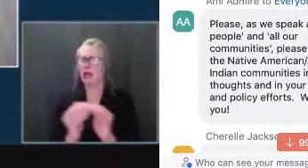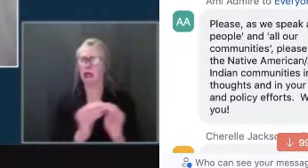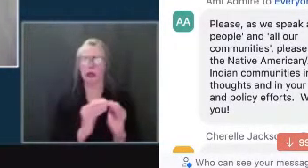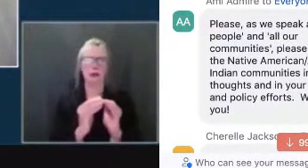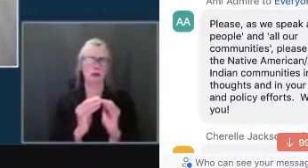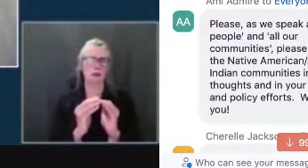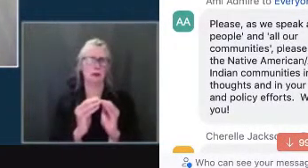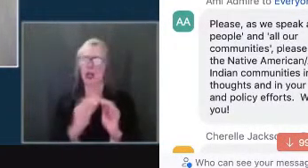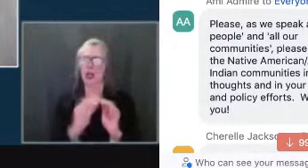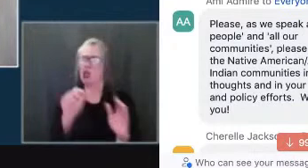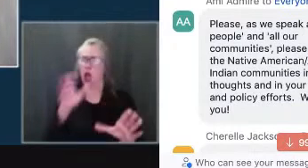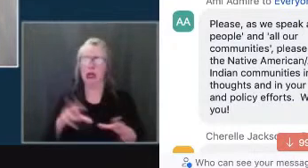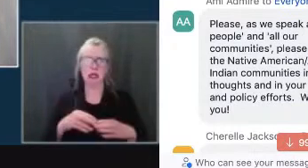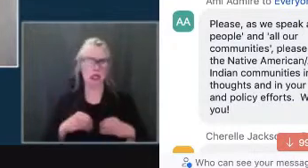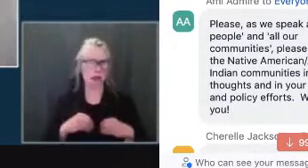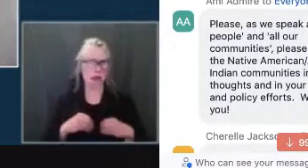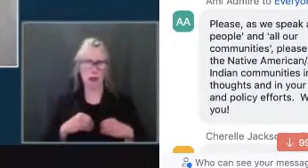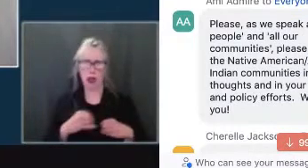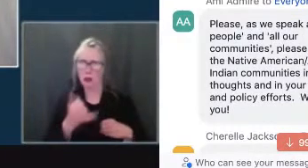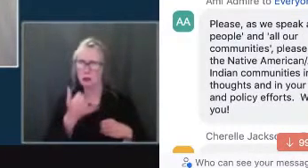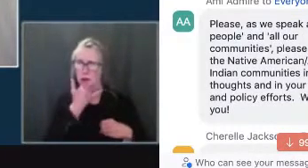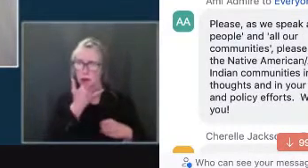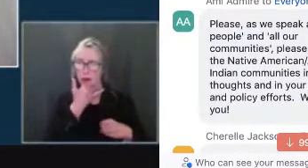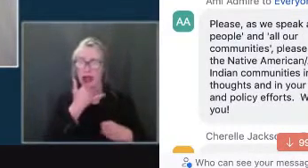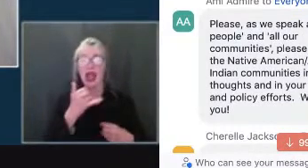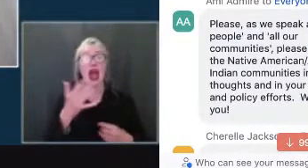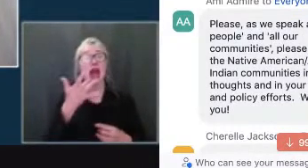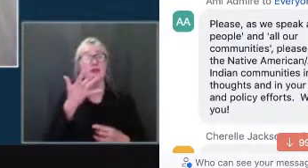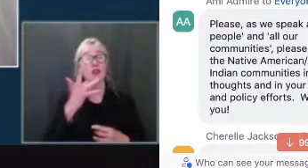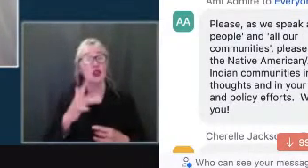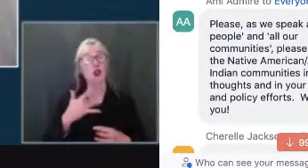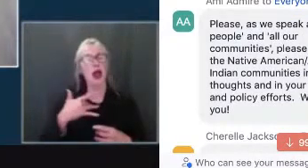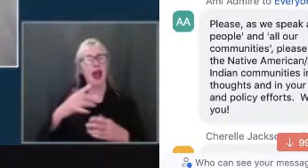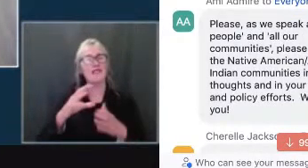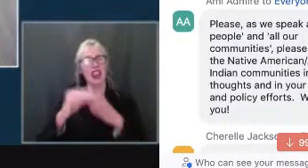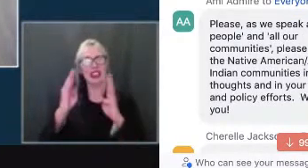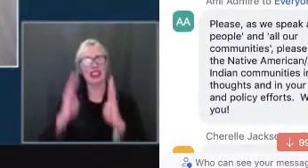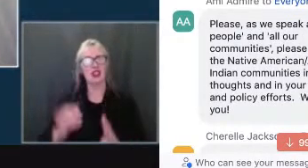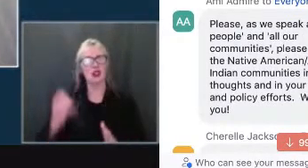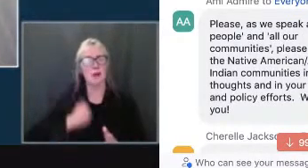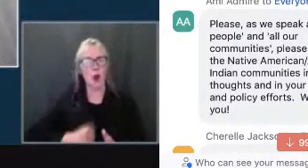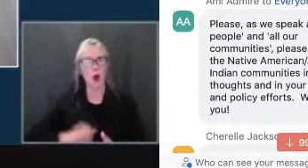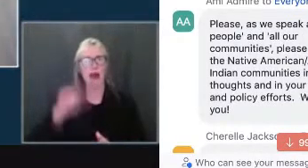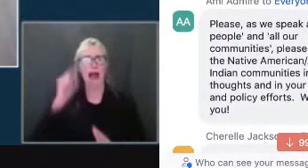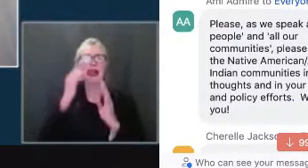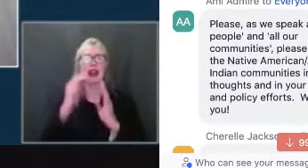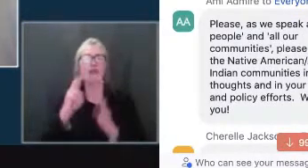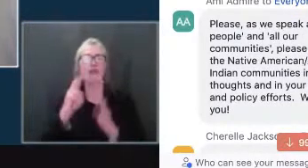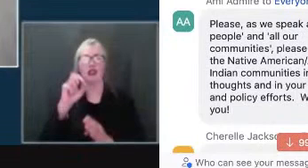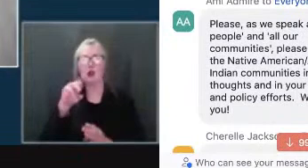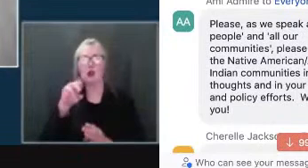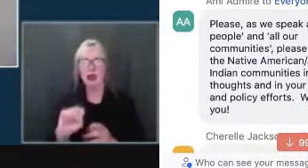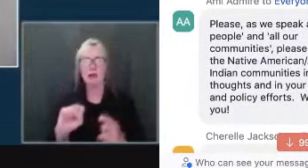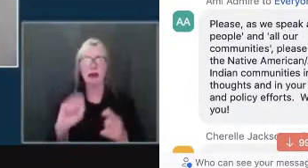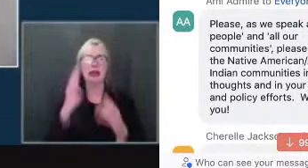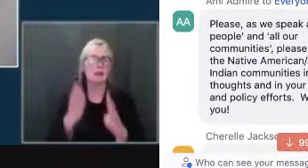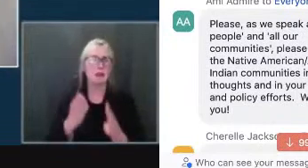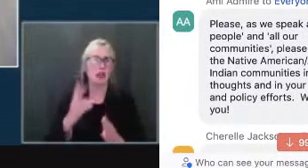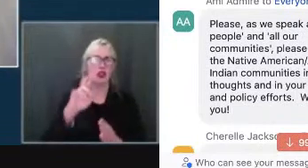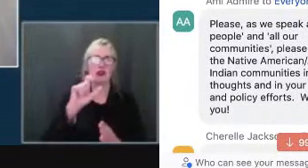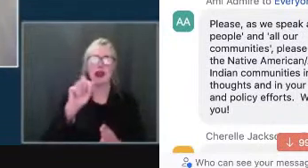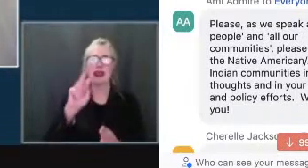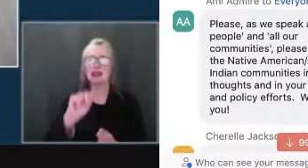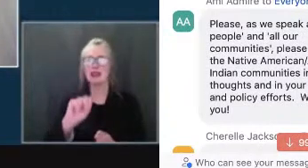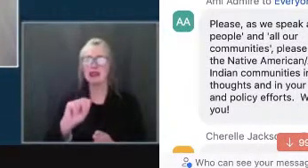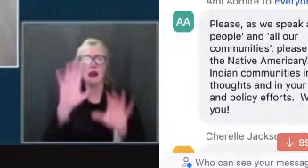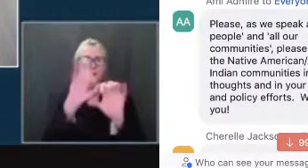fortunate to have bold leaders, many of whom we've heard from today, like Governor Newsom, Speaker Rendon, President Pro Tem Atkins,